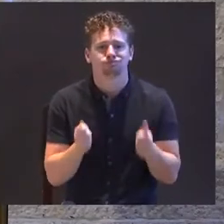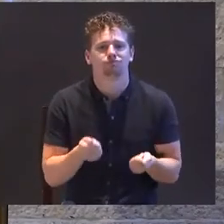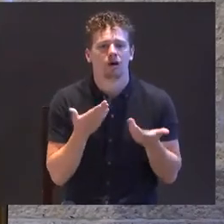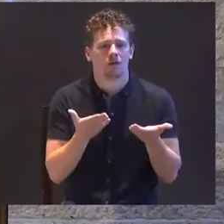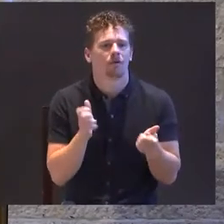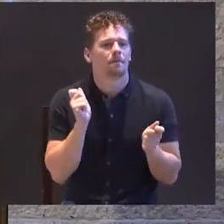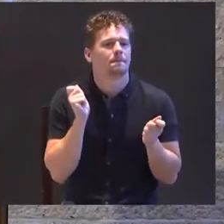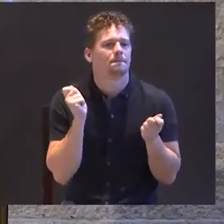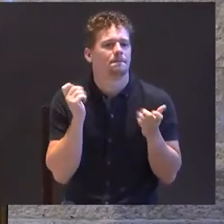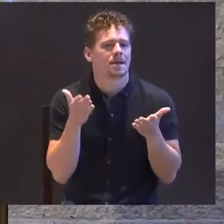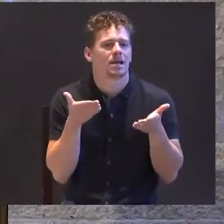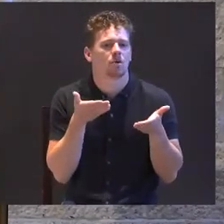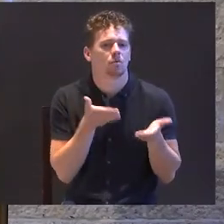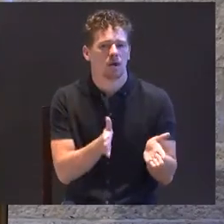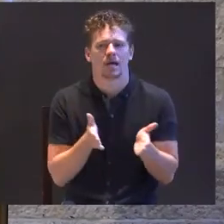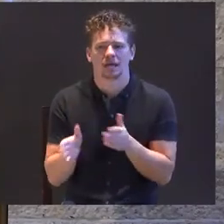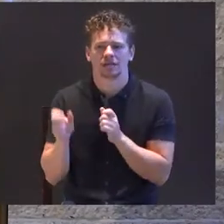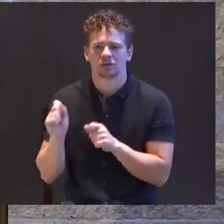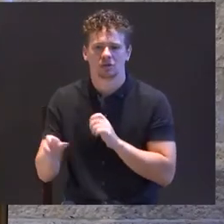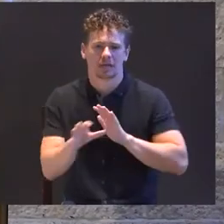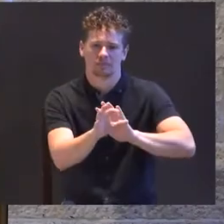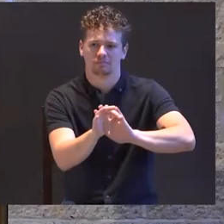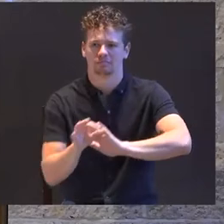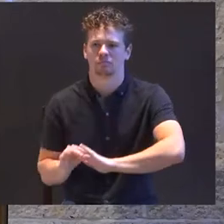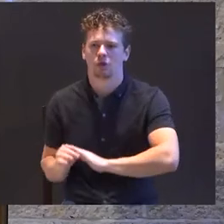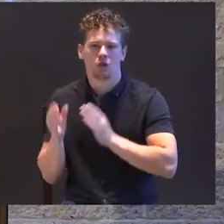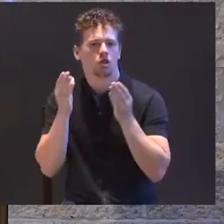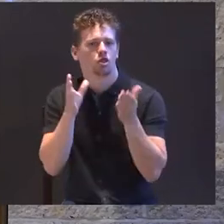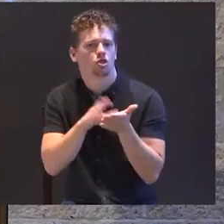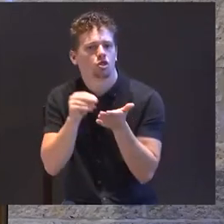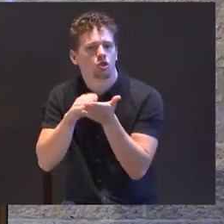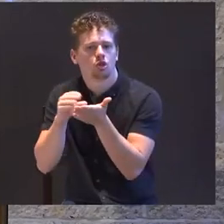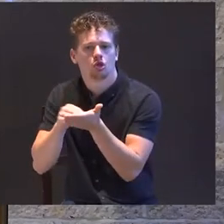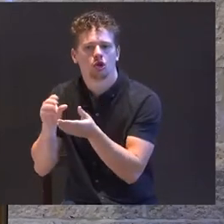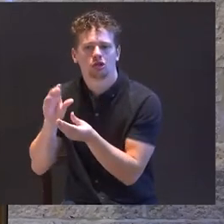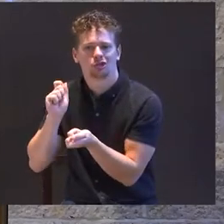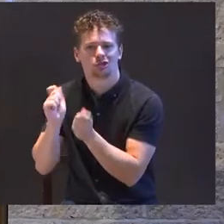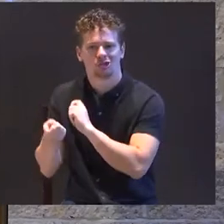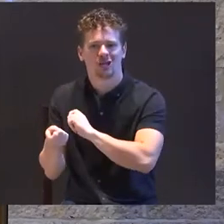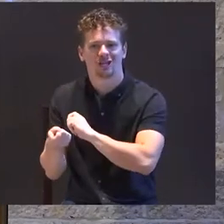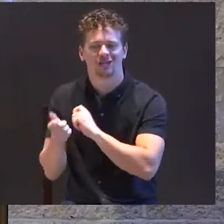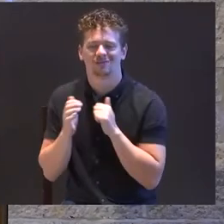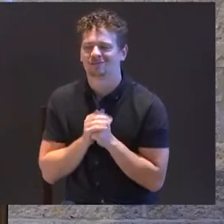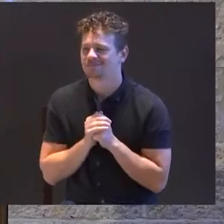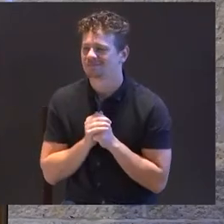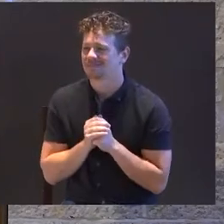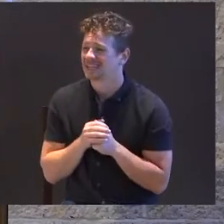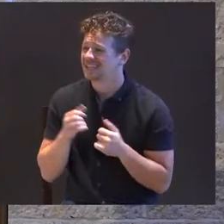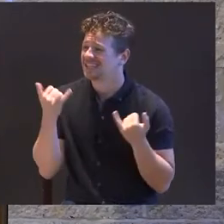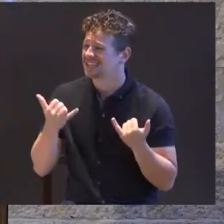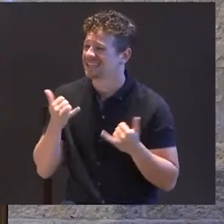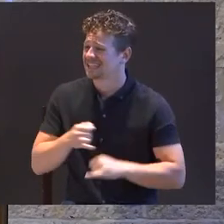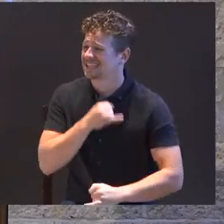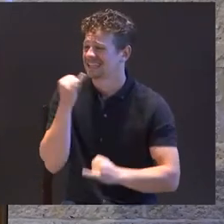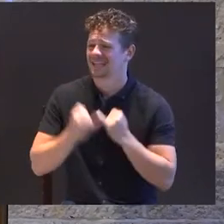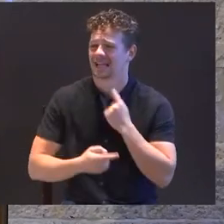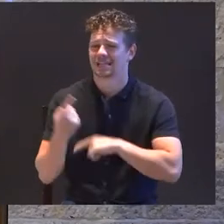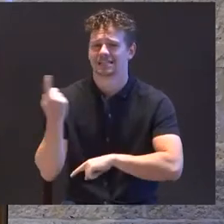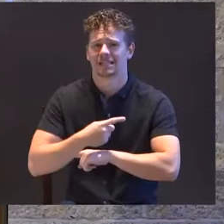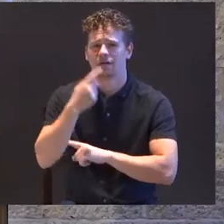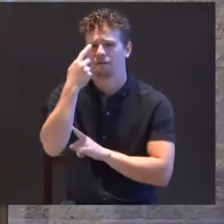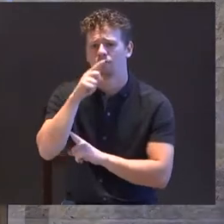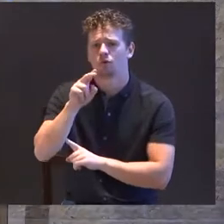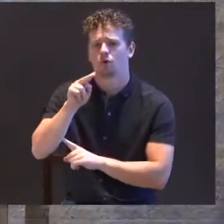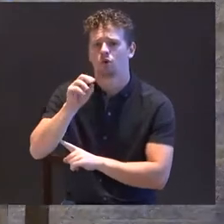transformation. Here's just a few examples of what's coming up soon. Today is the last day of the book drive for the students of Noble